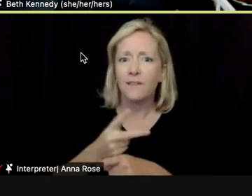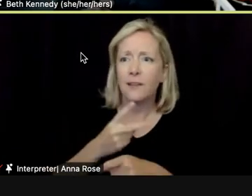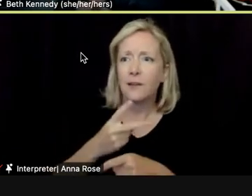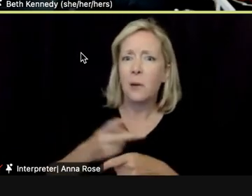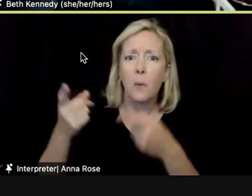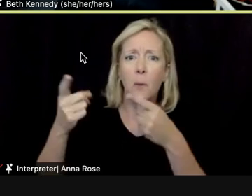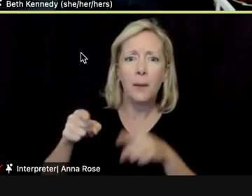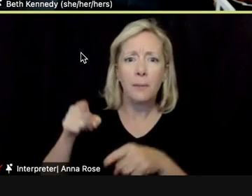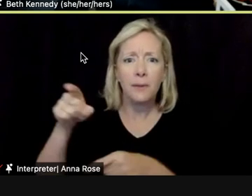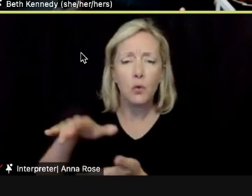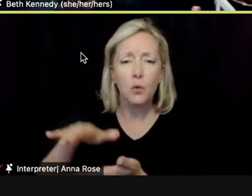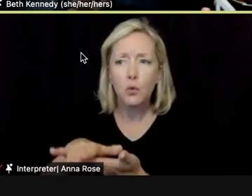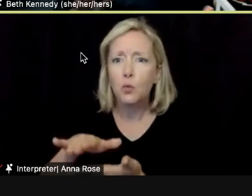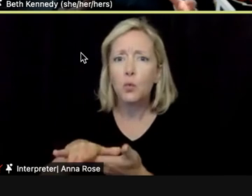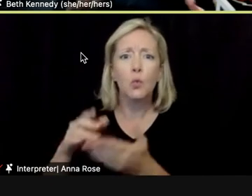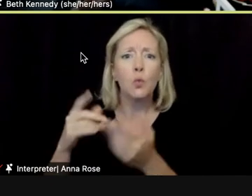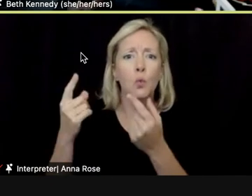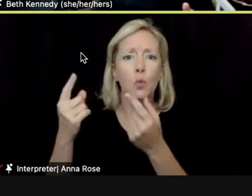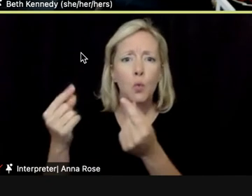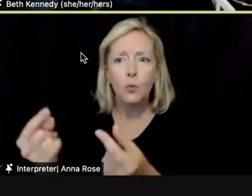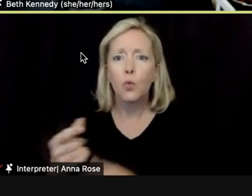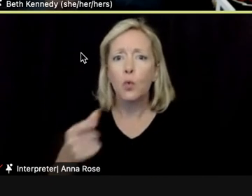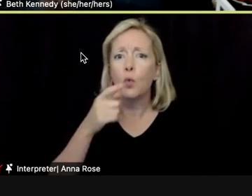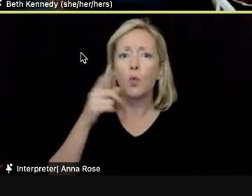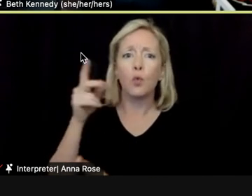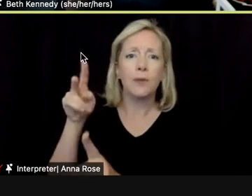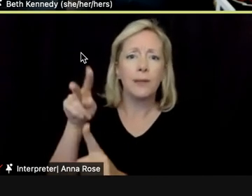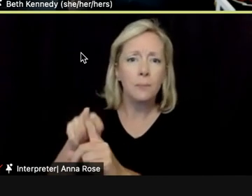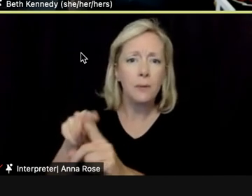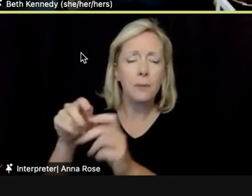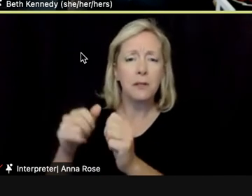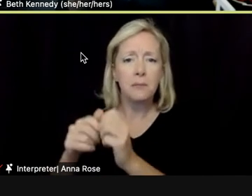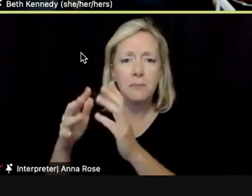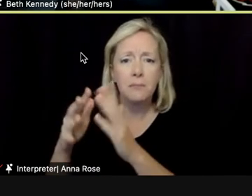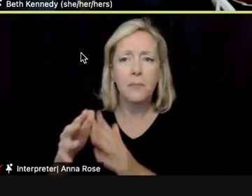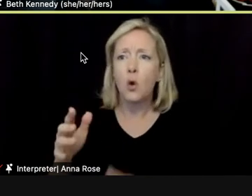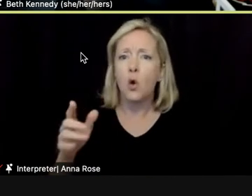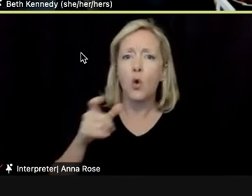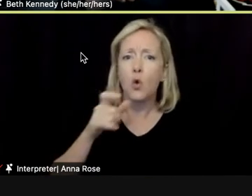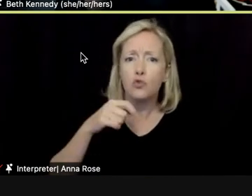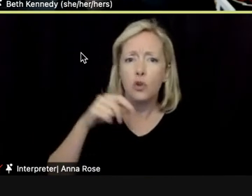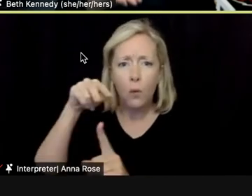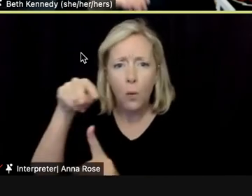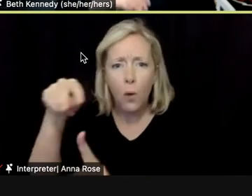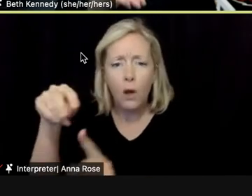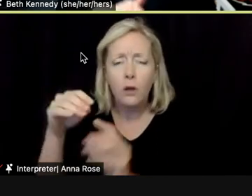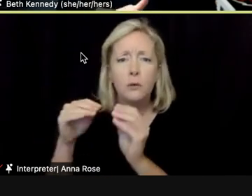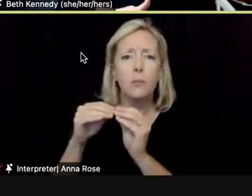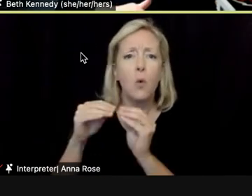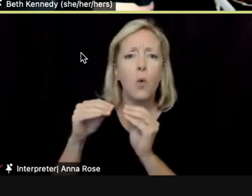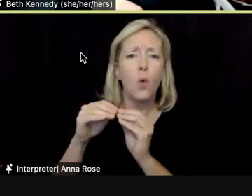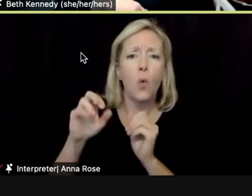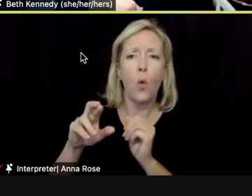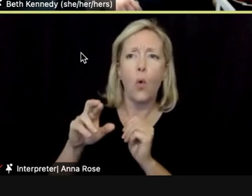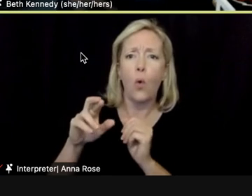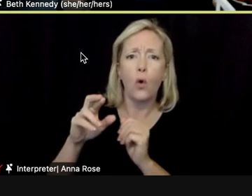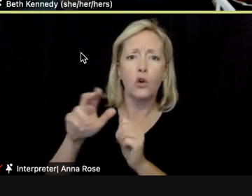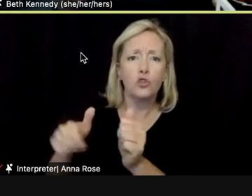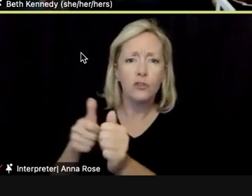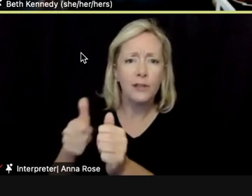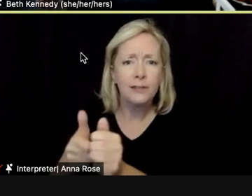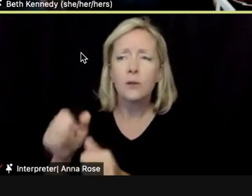school and what's being implemented and who's doing what and who should I be kind of getting after